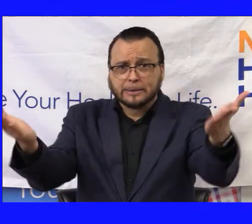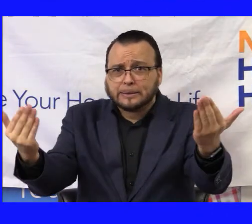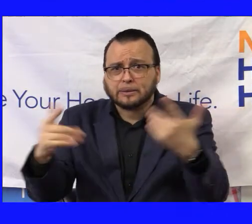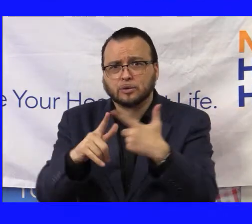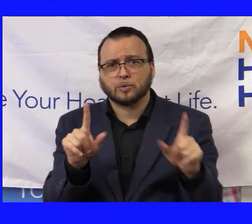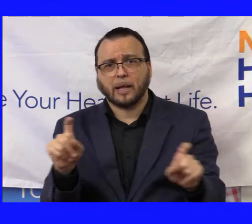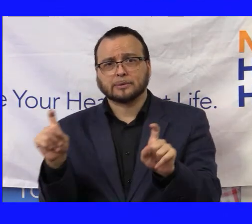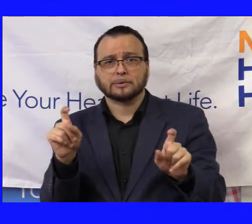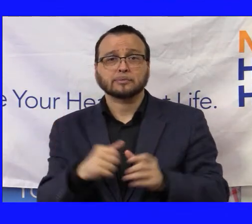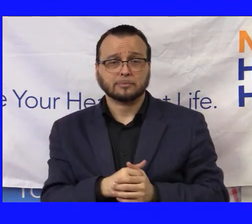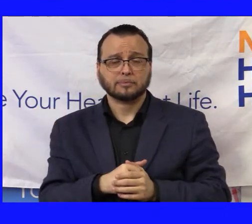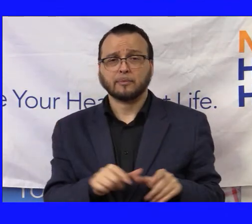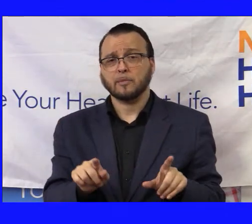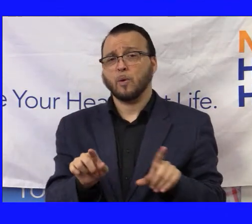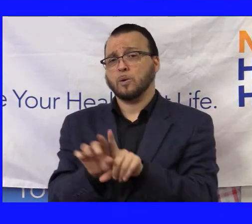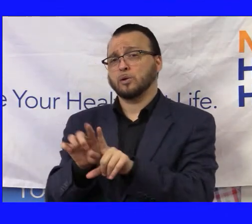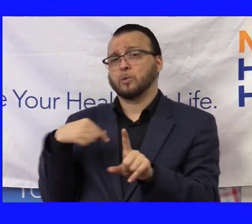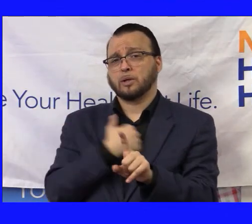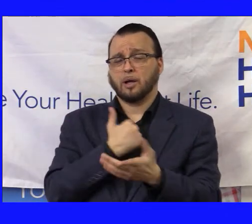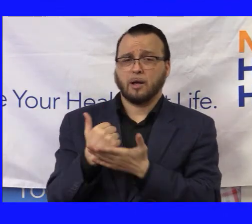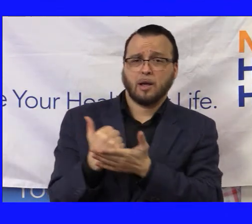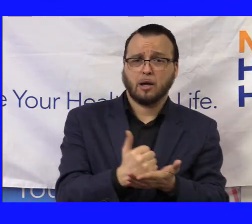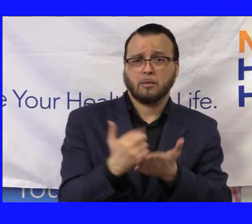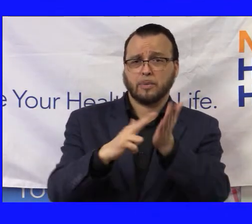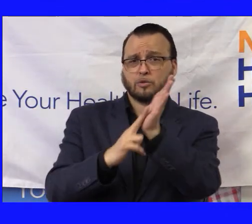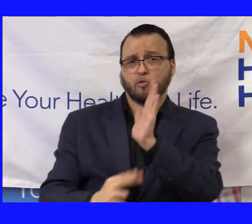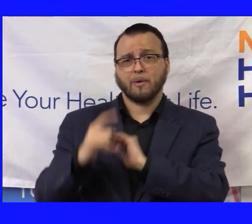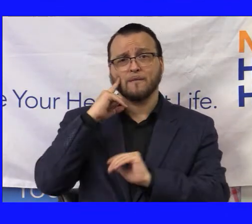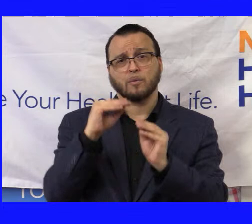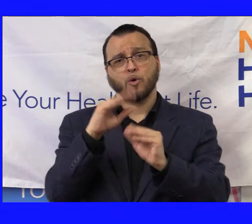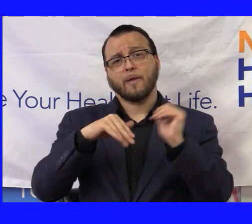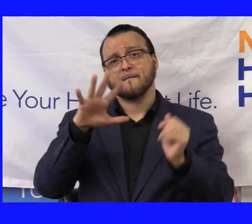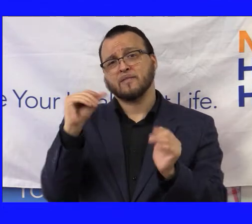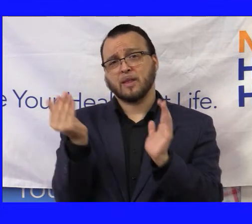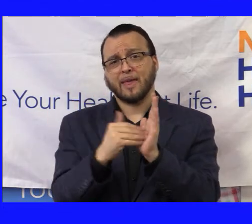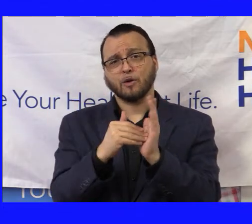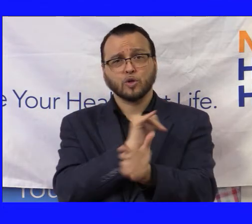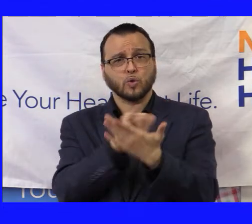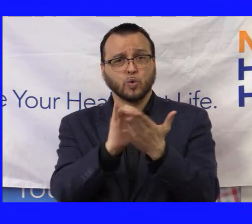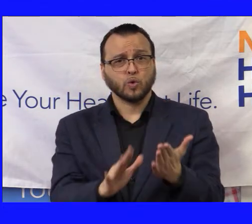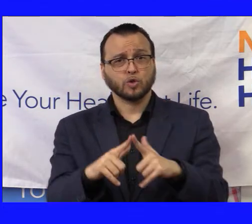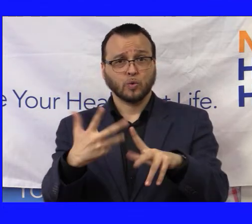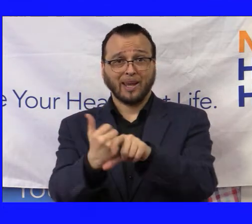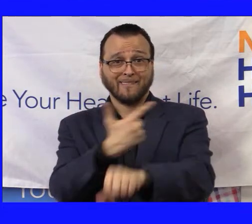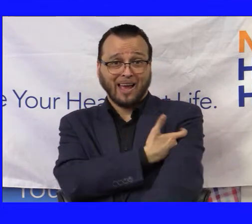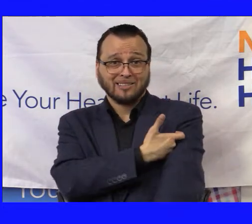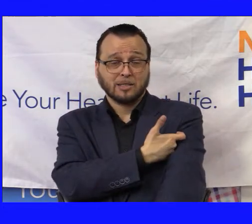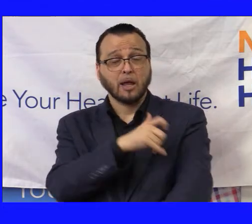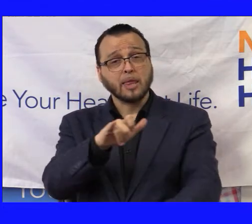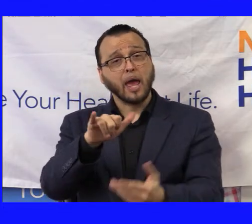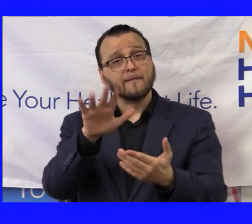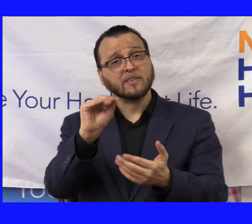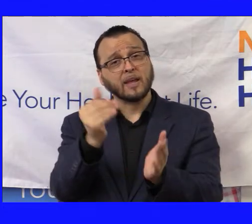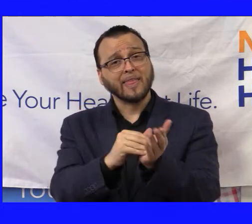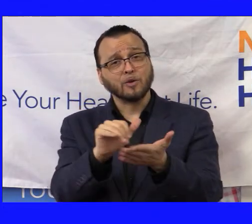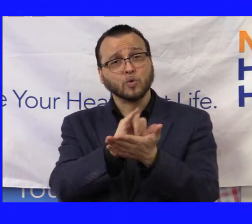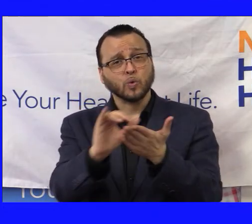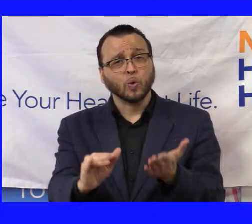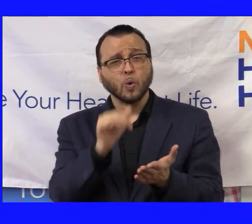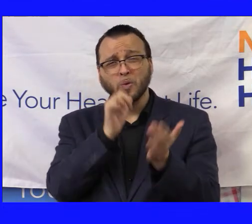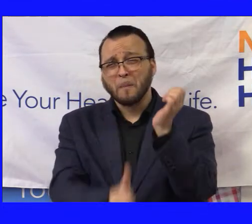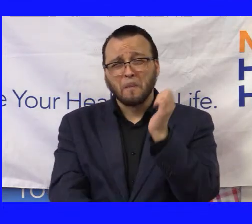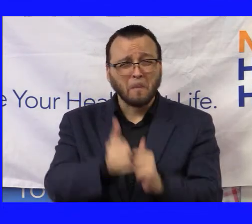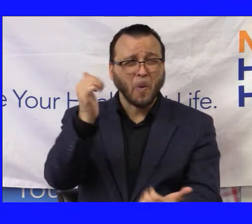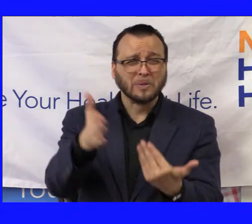also done, facilitated enrollment for more than 50,000 New Yorkers to get vaccinated. And those are 50,000 New Yorkers that are in our most vulnerable communities,